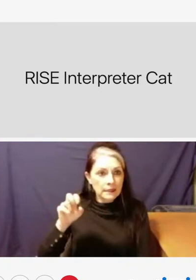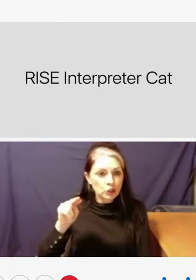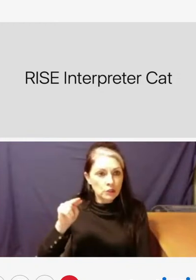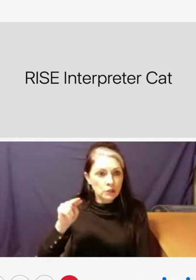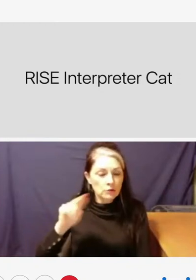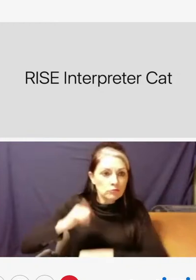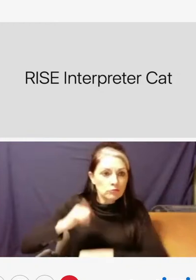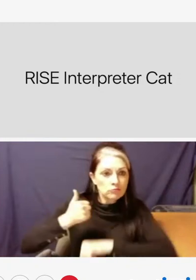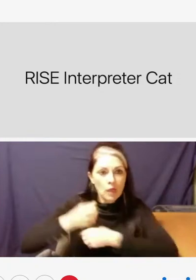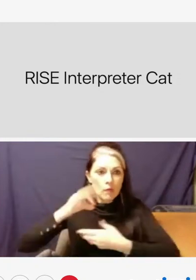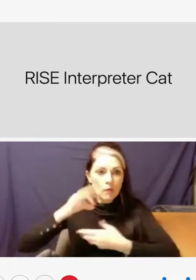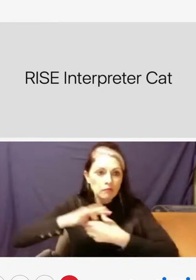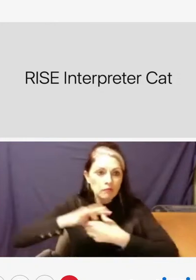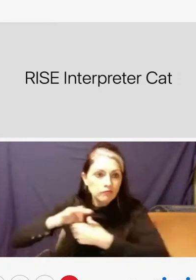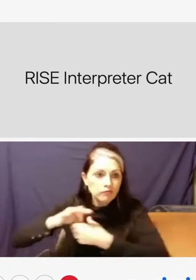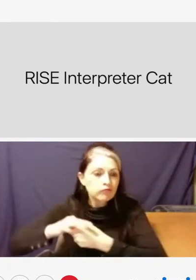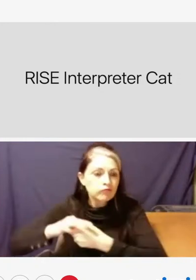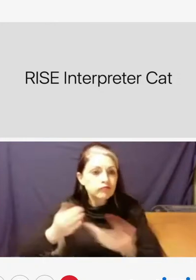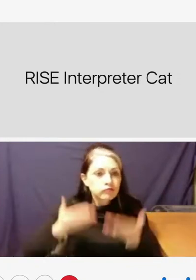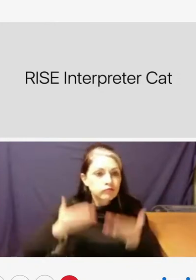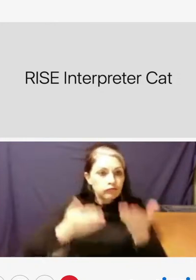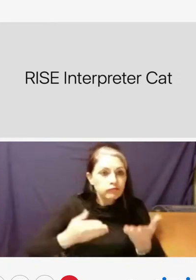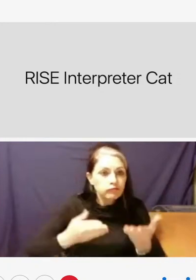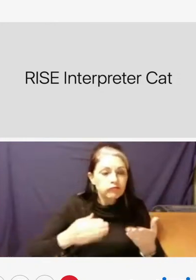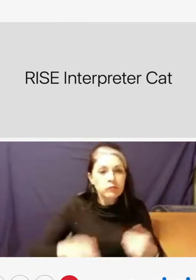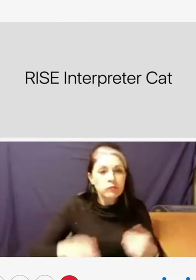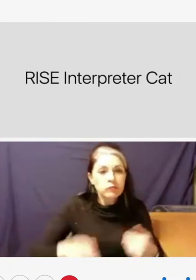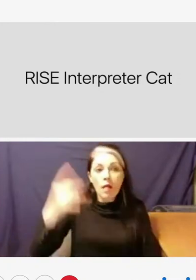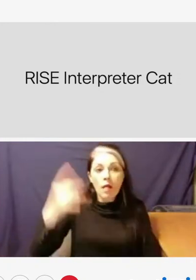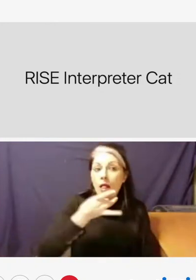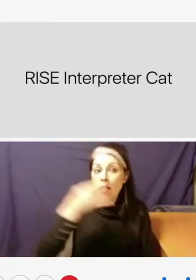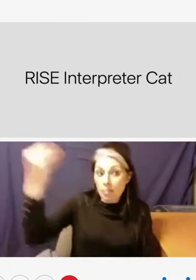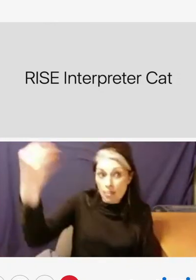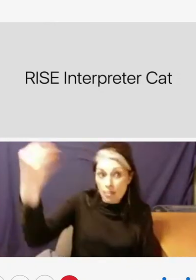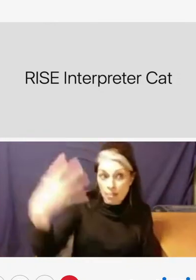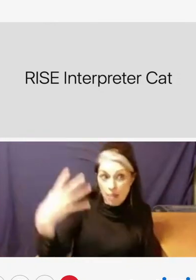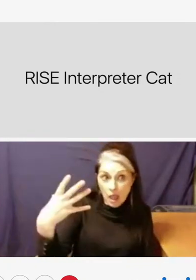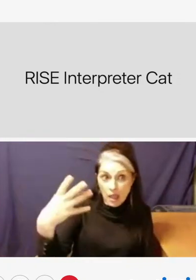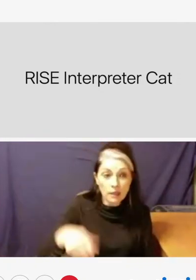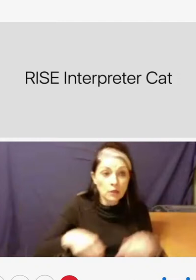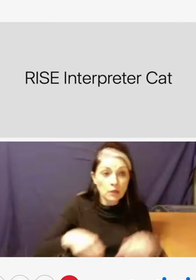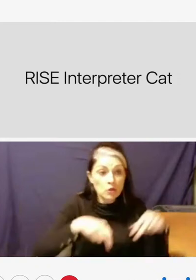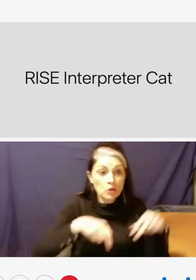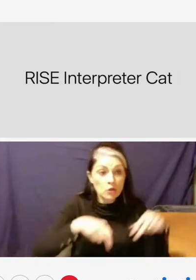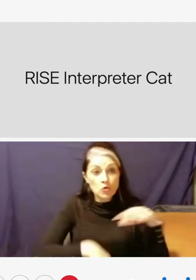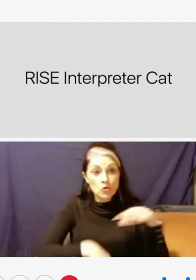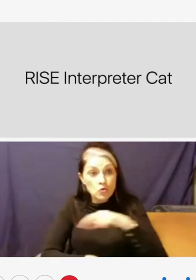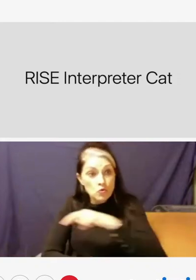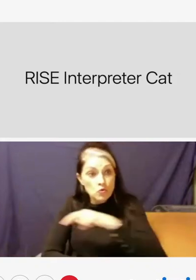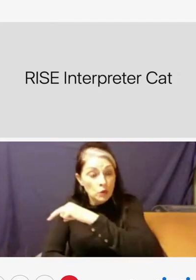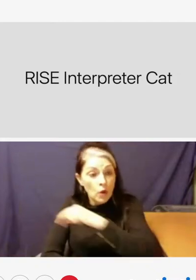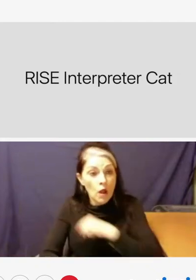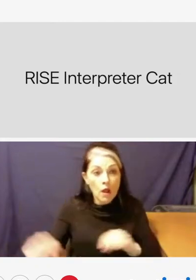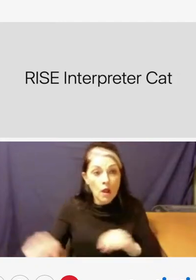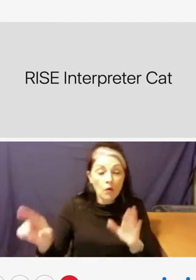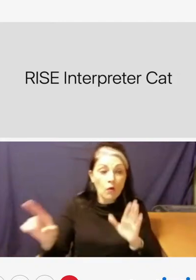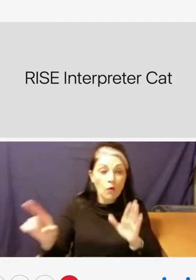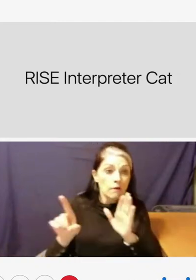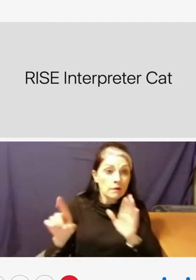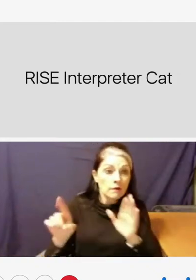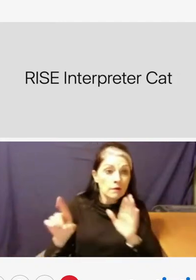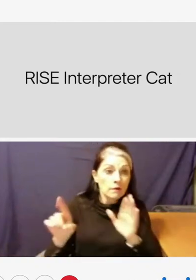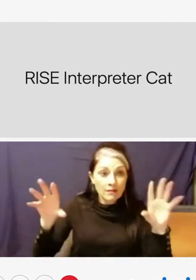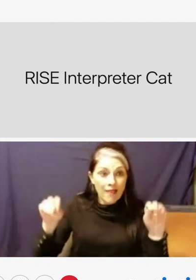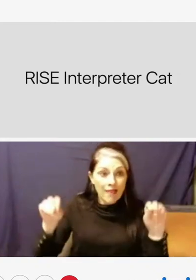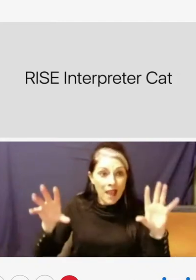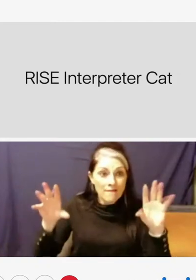the type of crosswalk that has the lights on the bottom of flashing stop sign F and they put a petition together